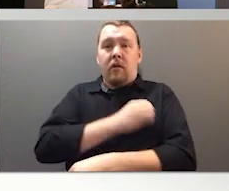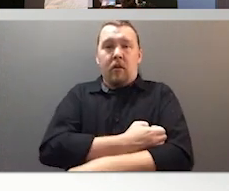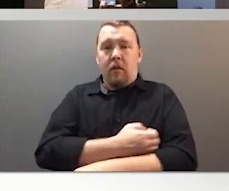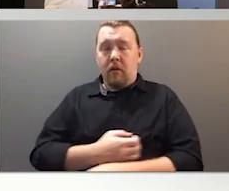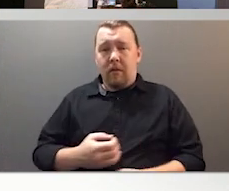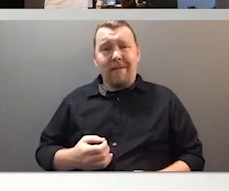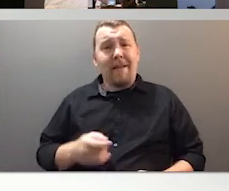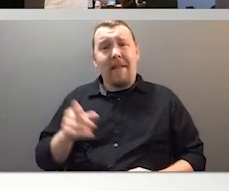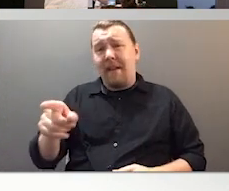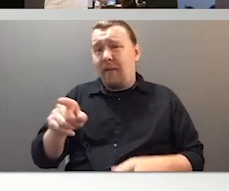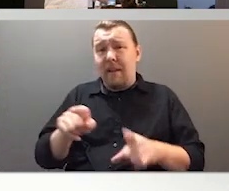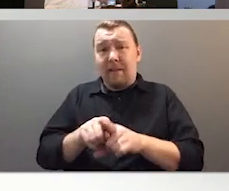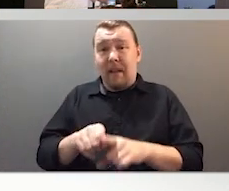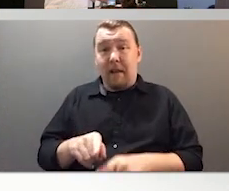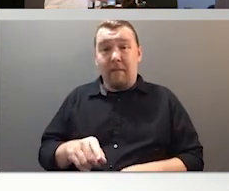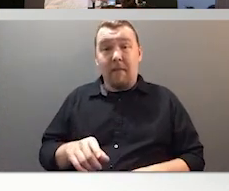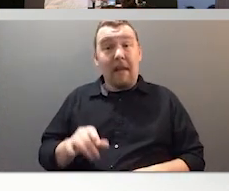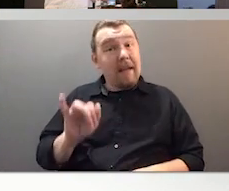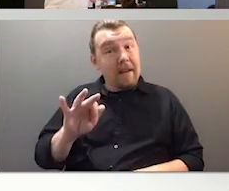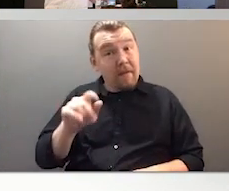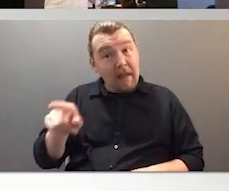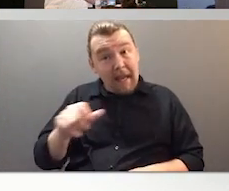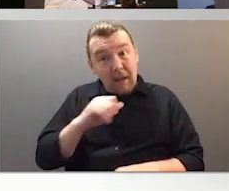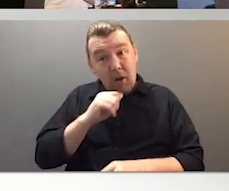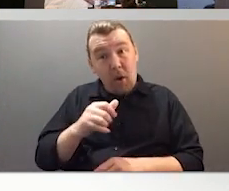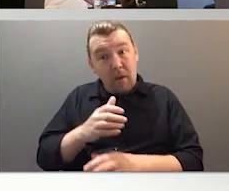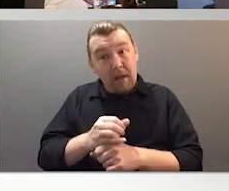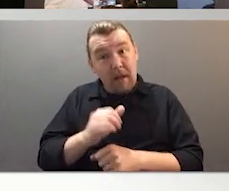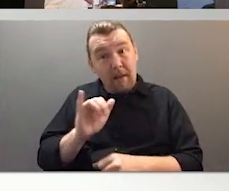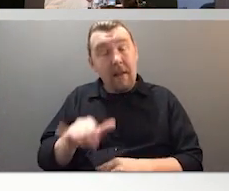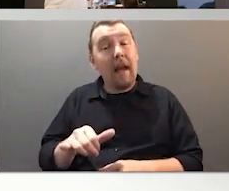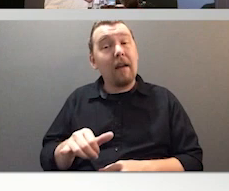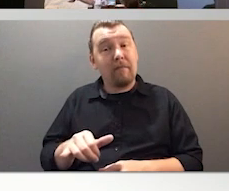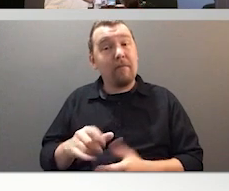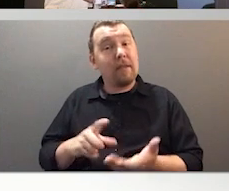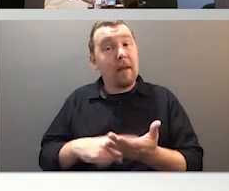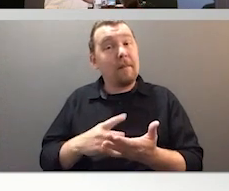get them, sometimes we have meltdowns.